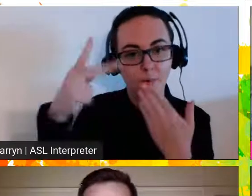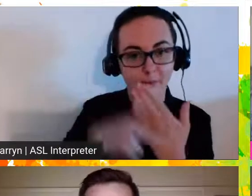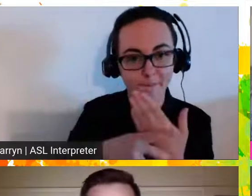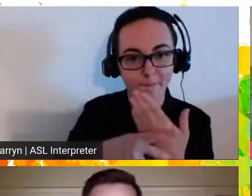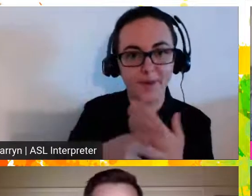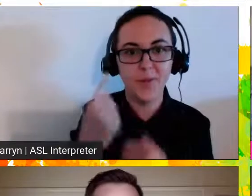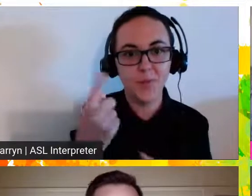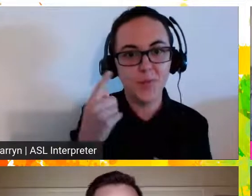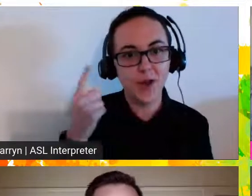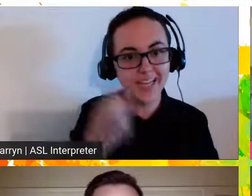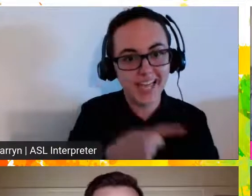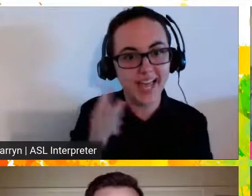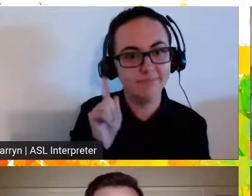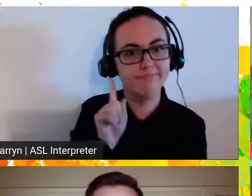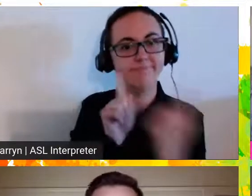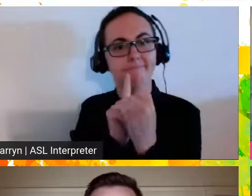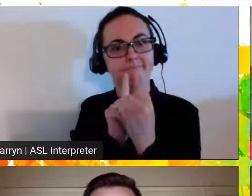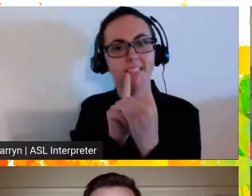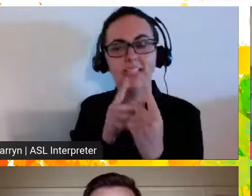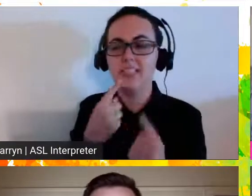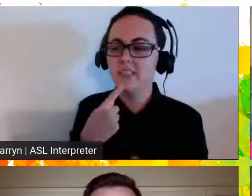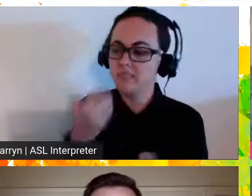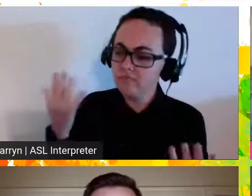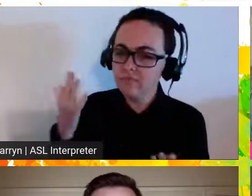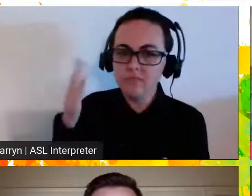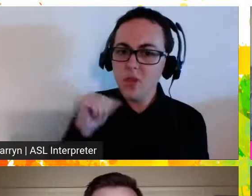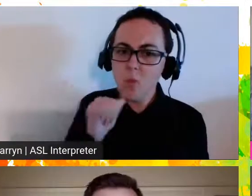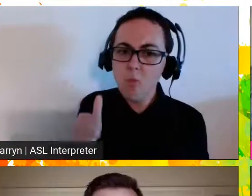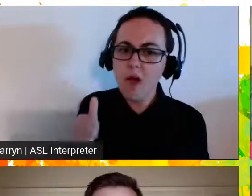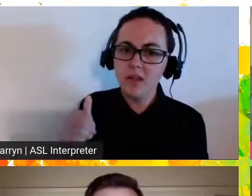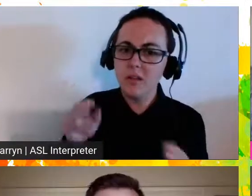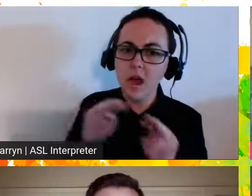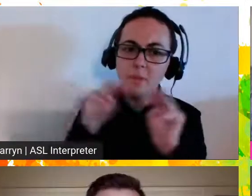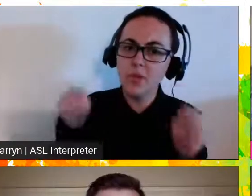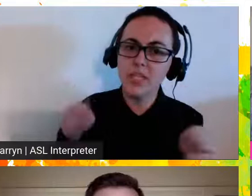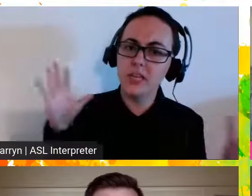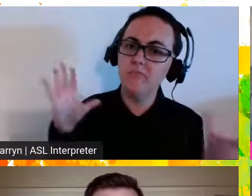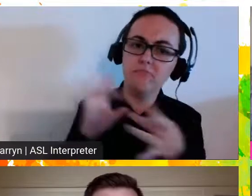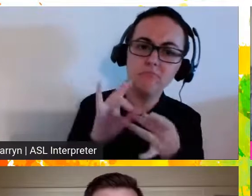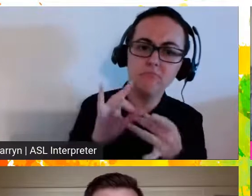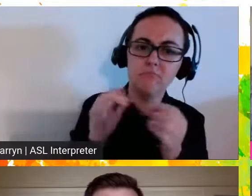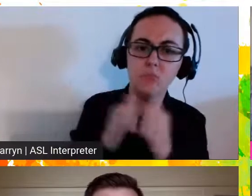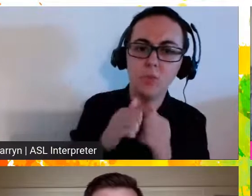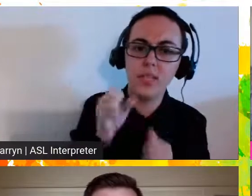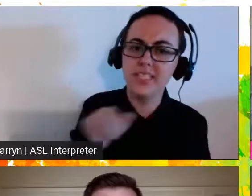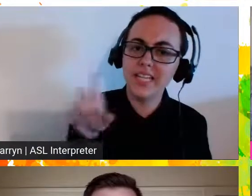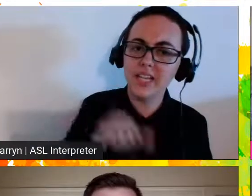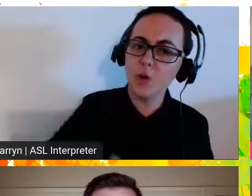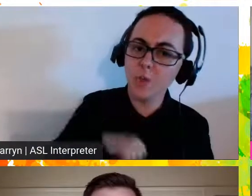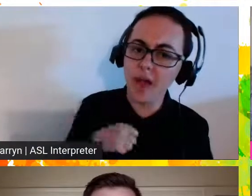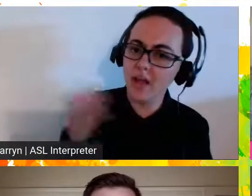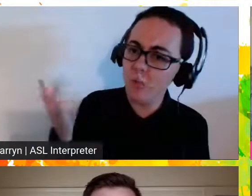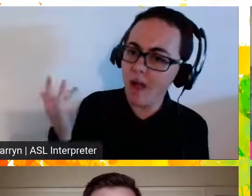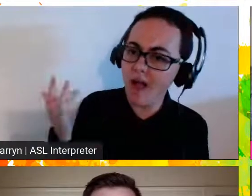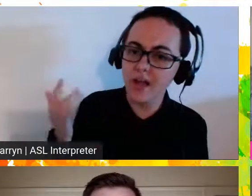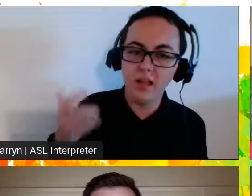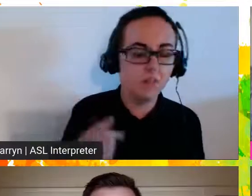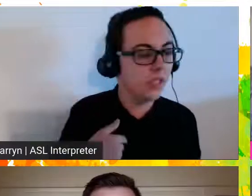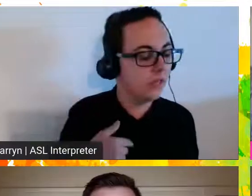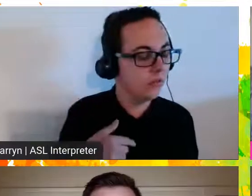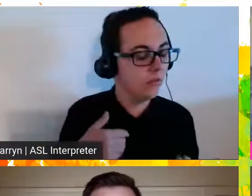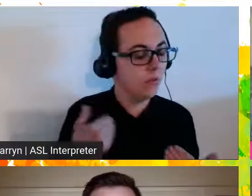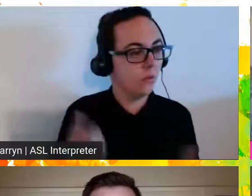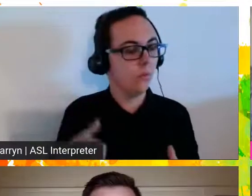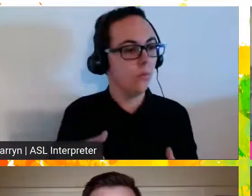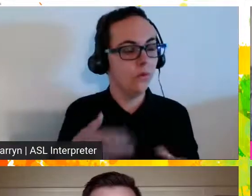and he said, "Why doesn't the museum do anything with San Diego Pride?" And it was like, it's so simple and so obvious,